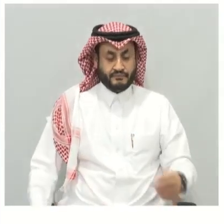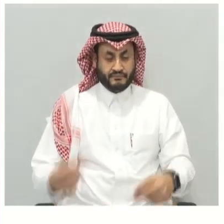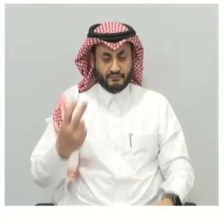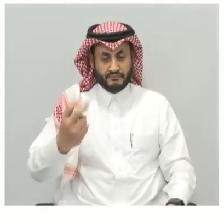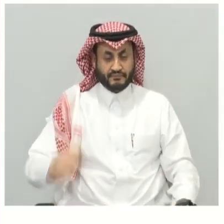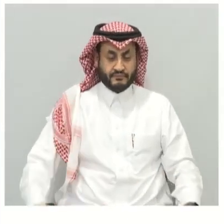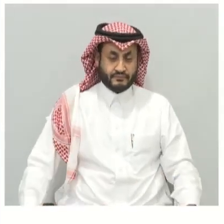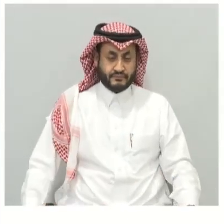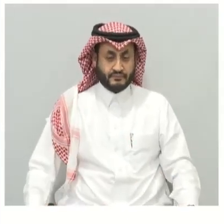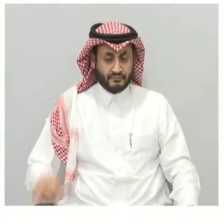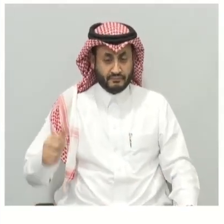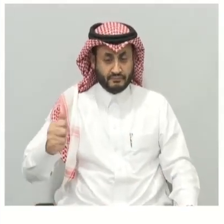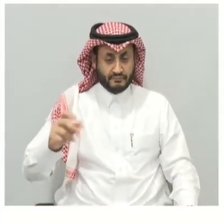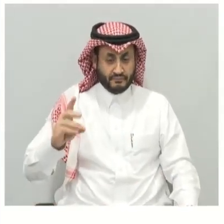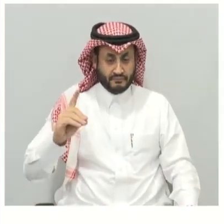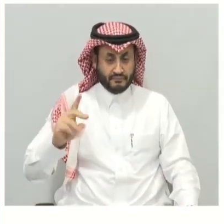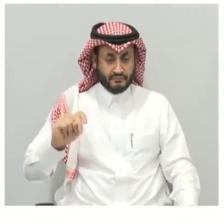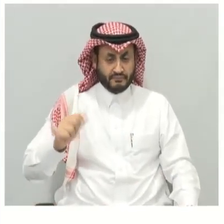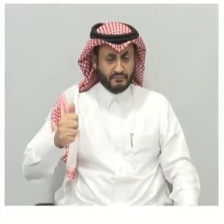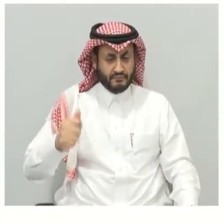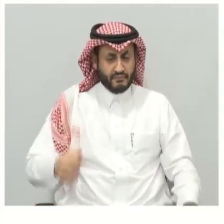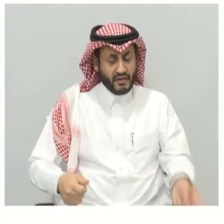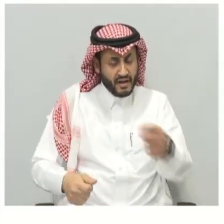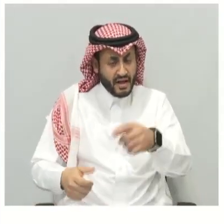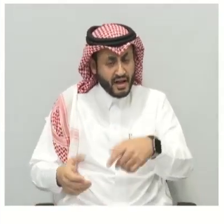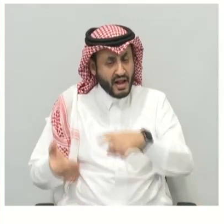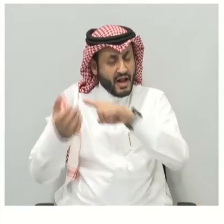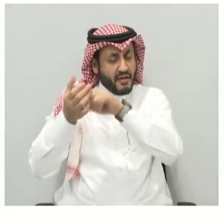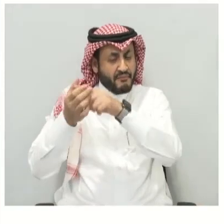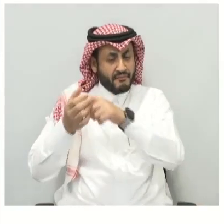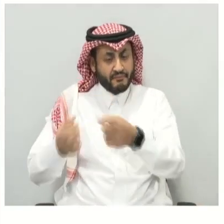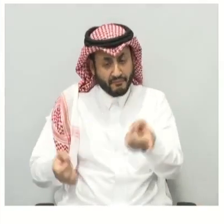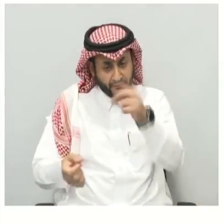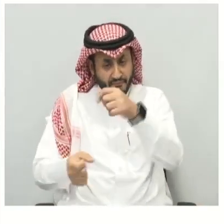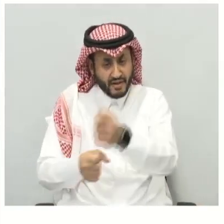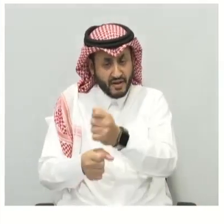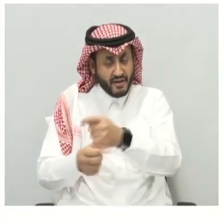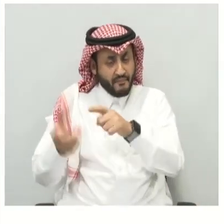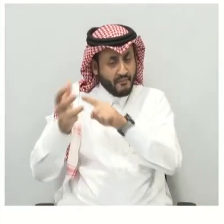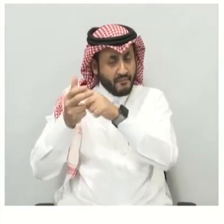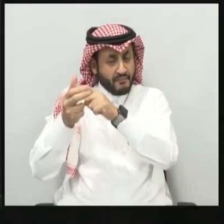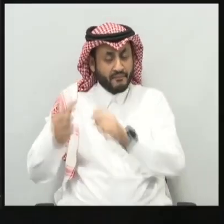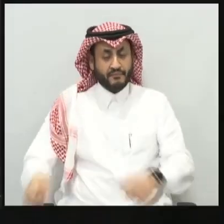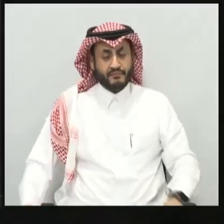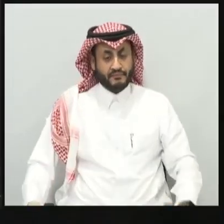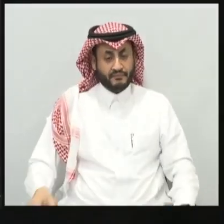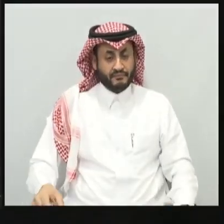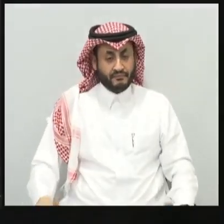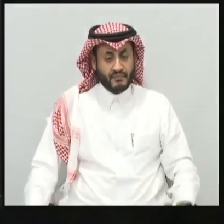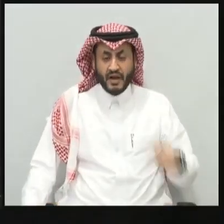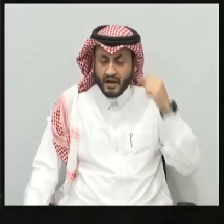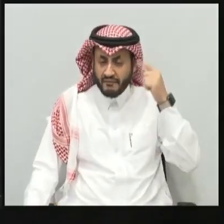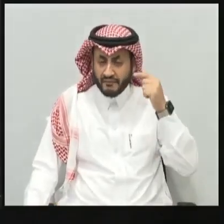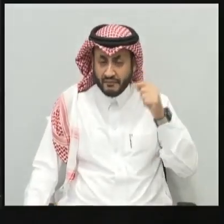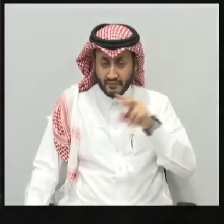two, Adnan wants to be a designer. Adnan wants to be a designer. What do you think of this